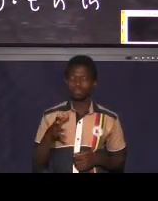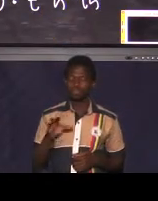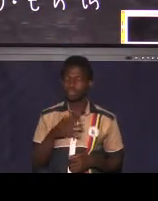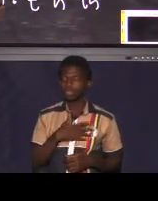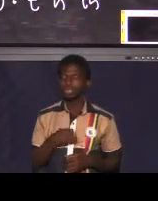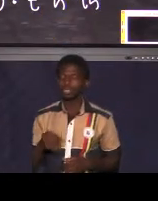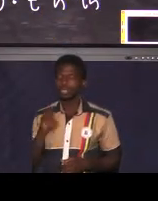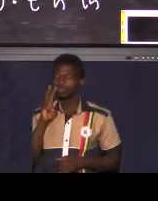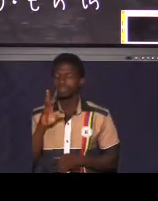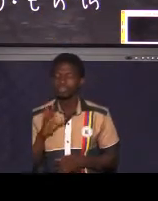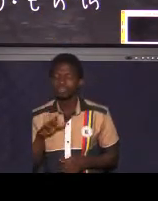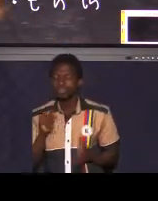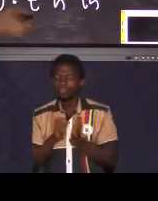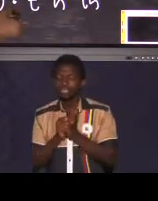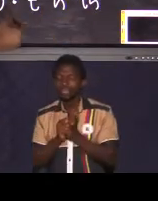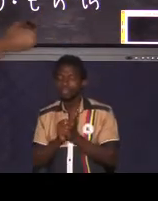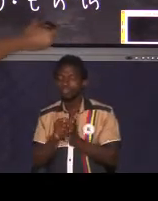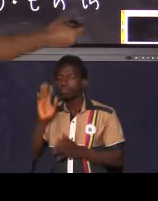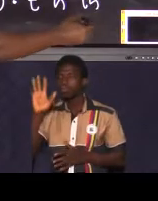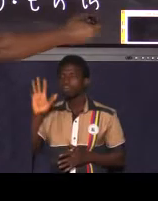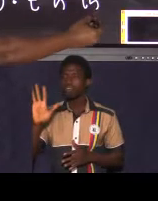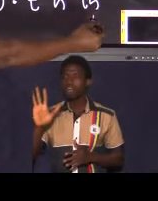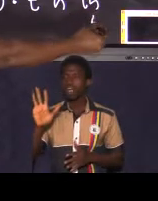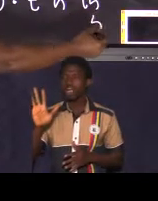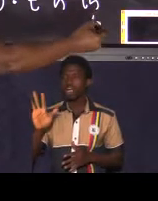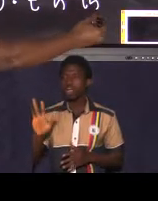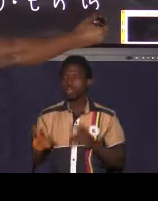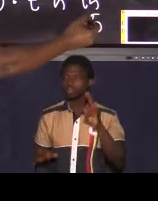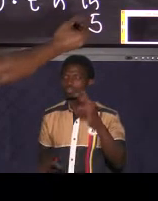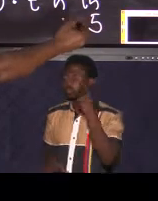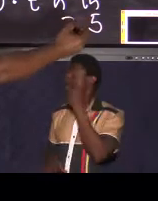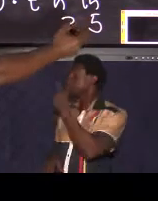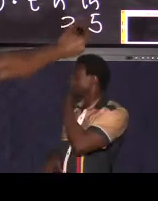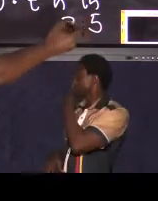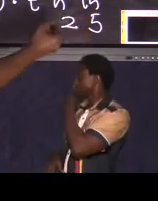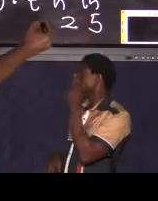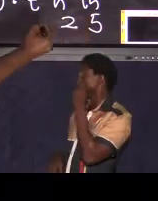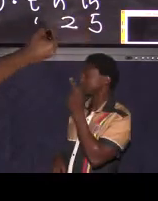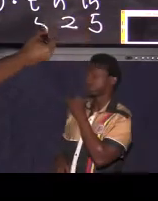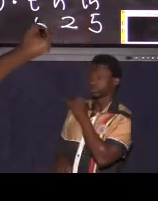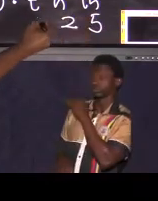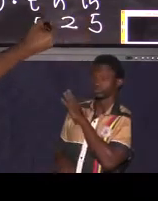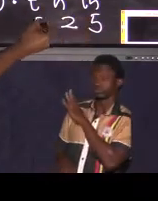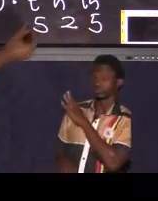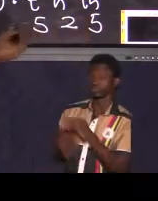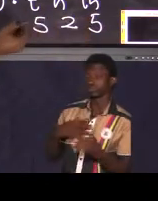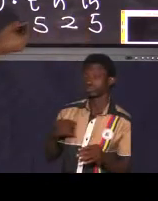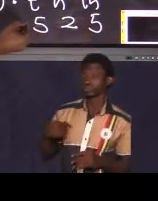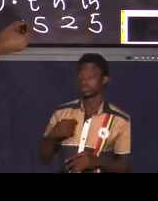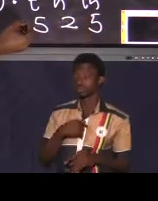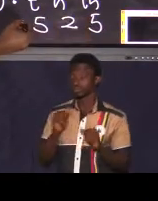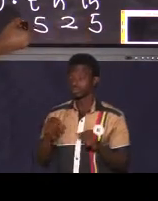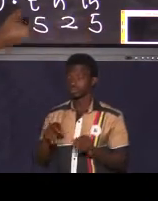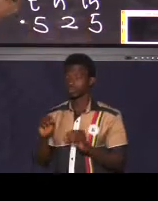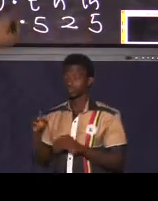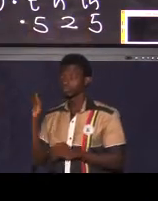525 thousandth. We just fix 525 there. 5, 2, 5. And now we can